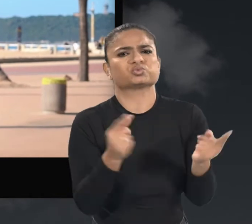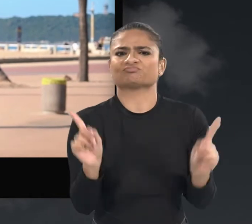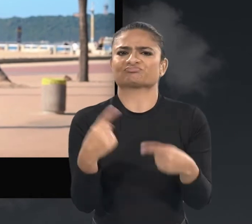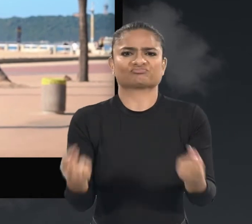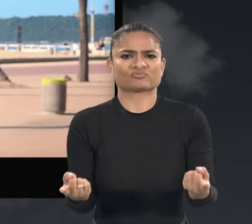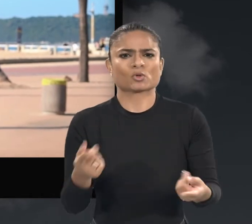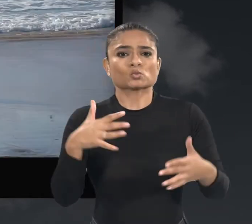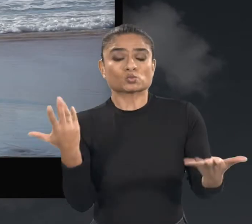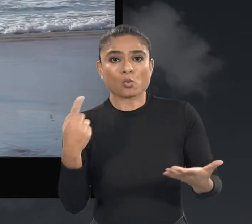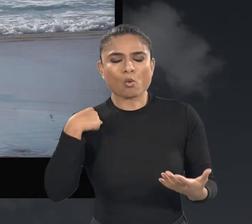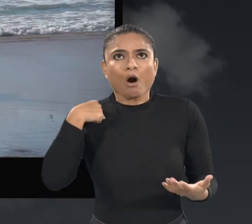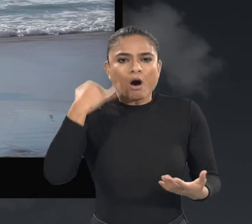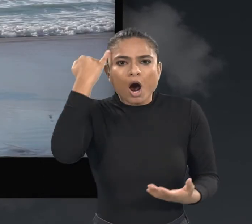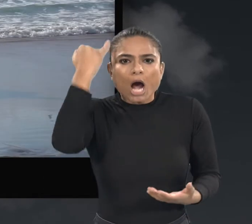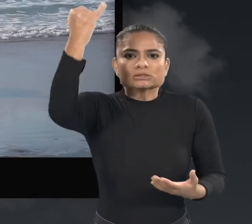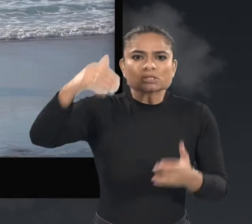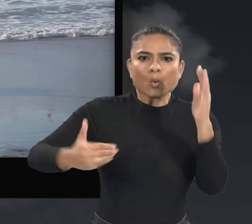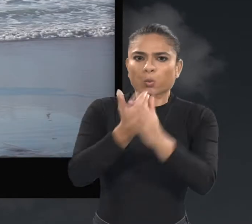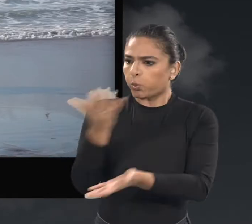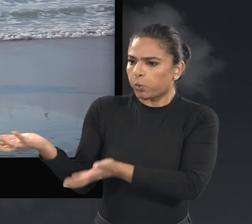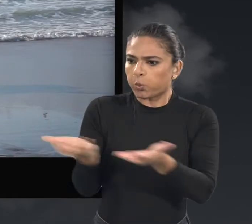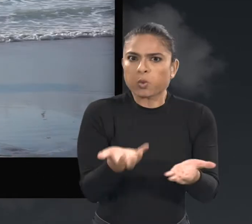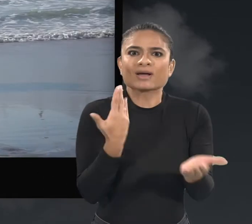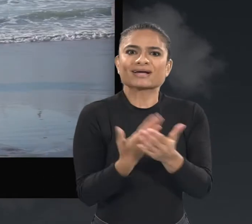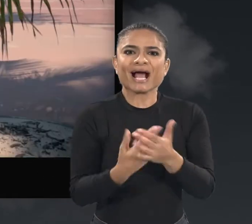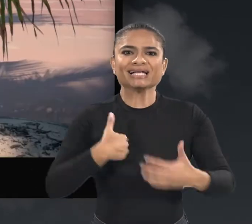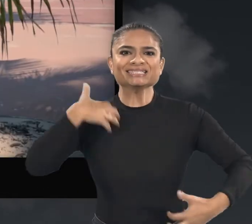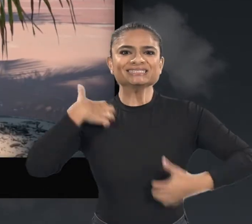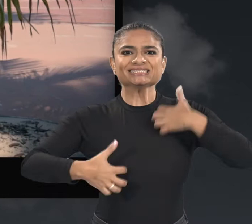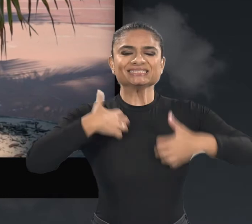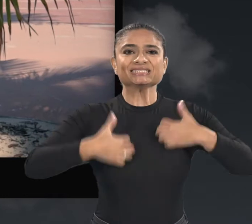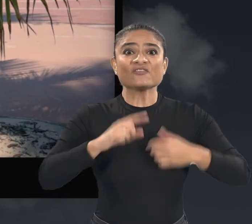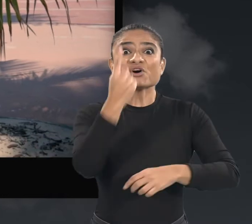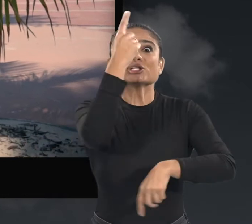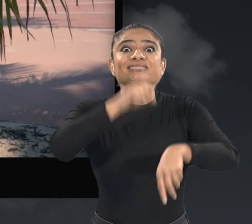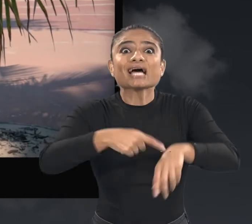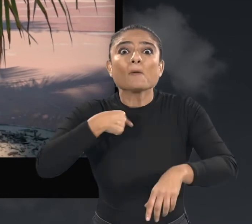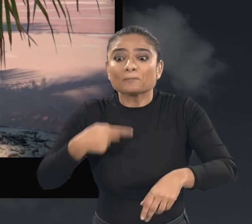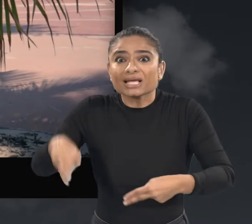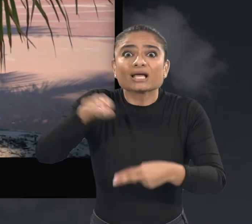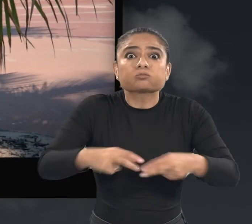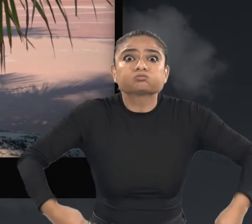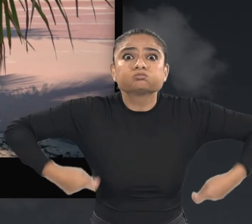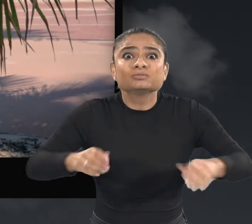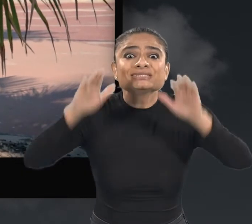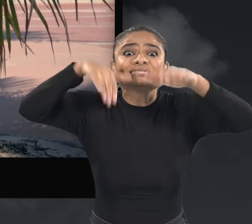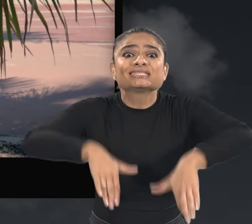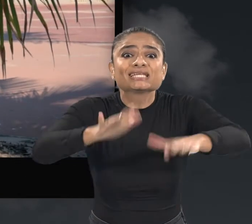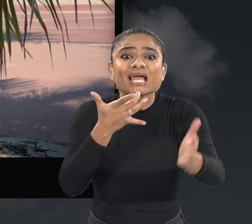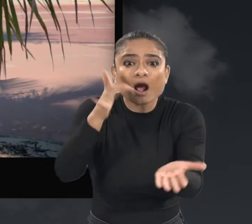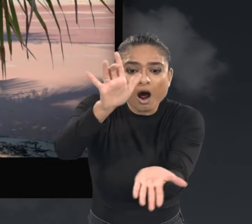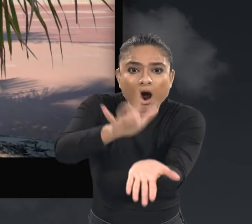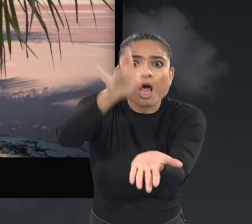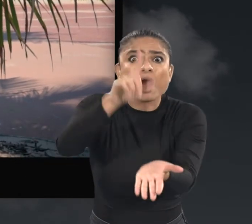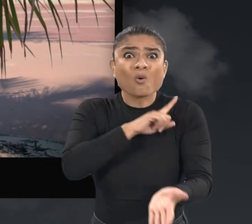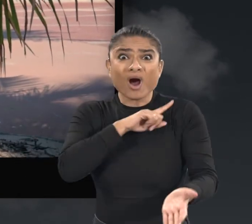anything until they're introduced to something that they can do. I never actually thought that I would actually get to meet the